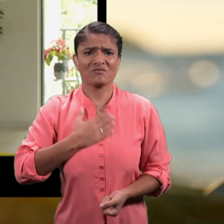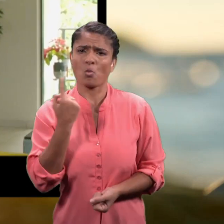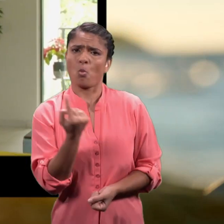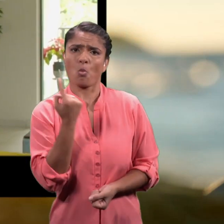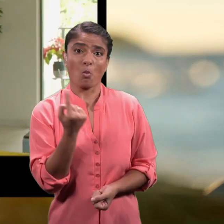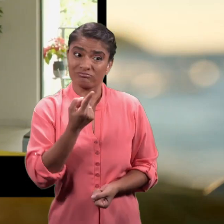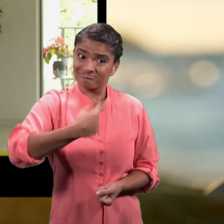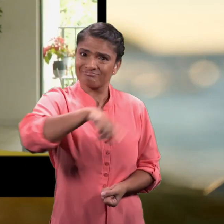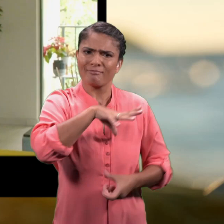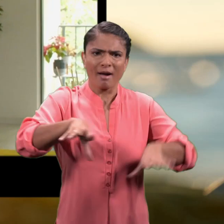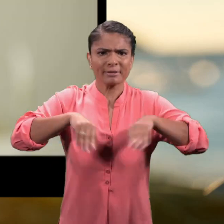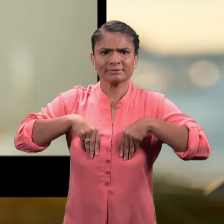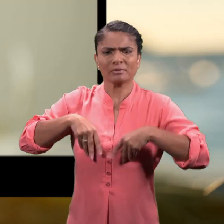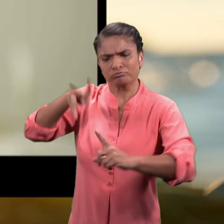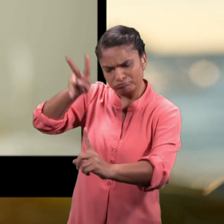to see you and